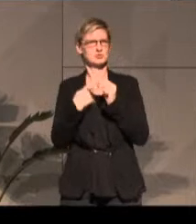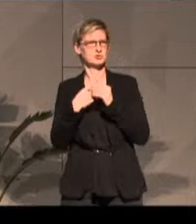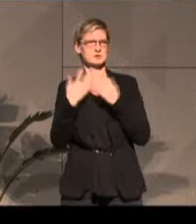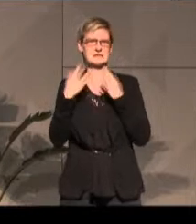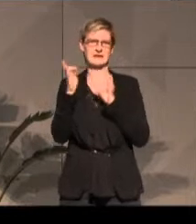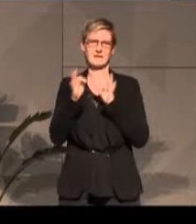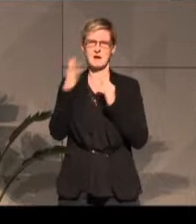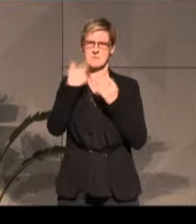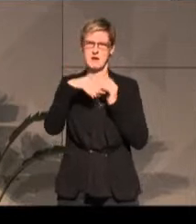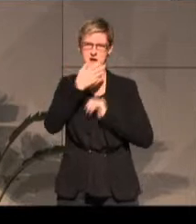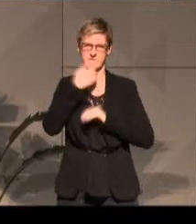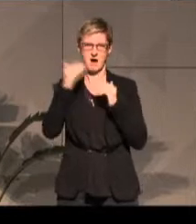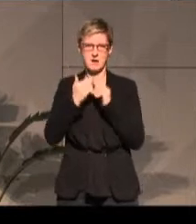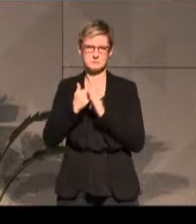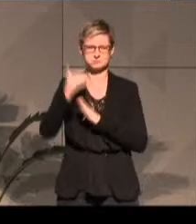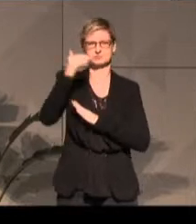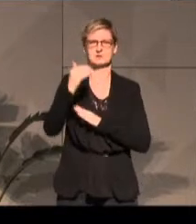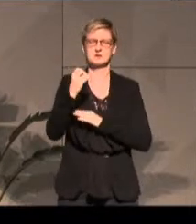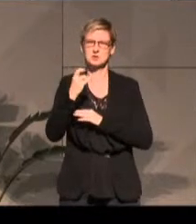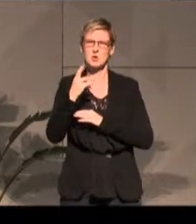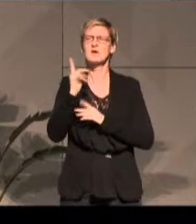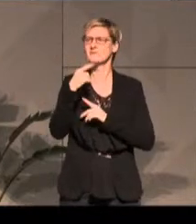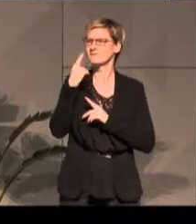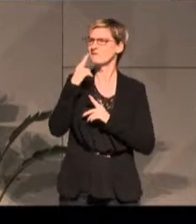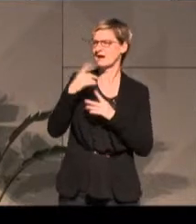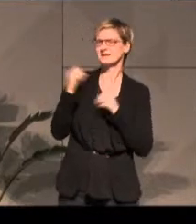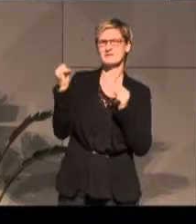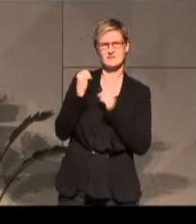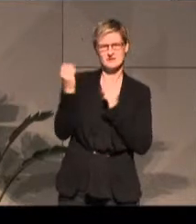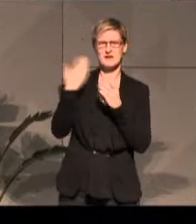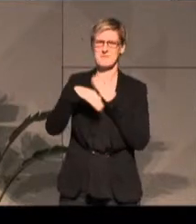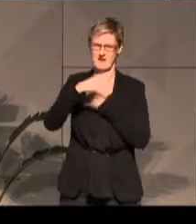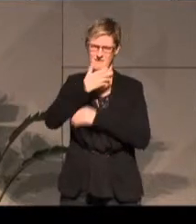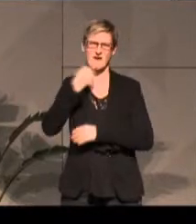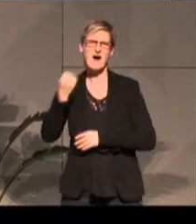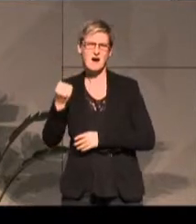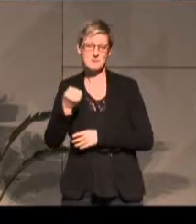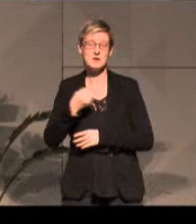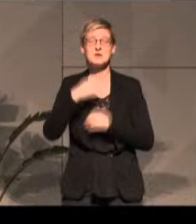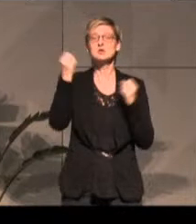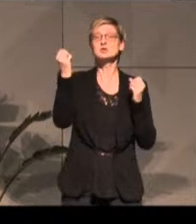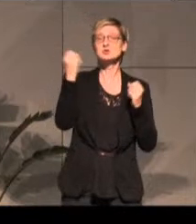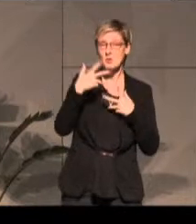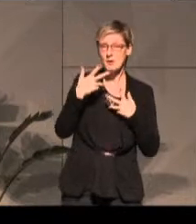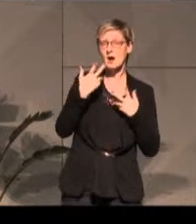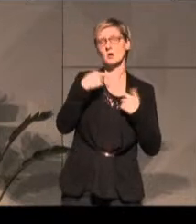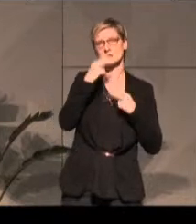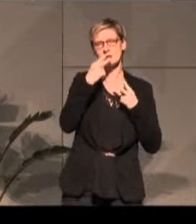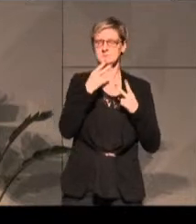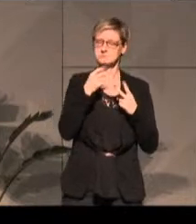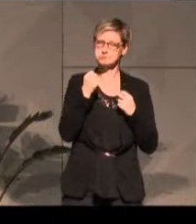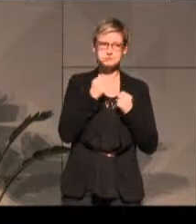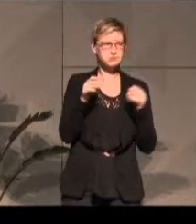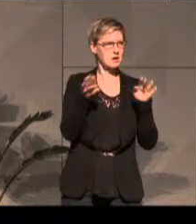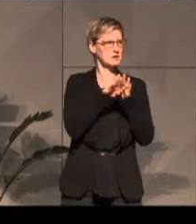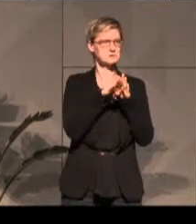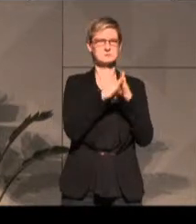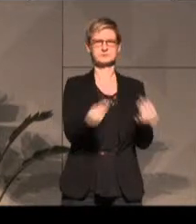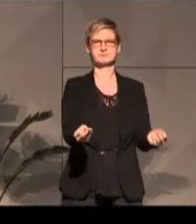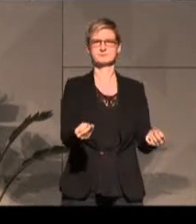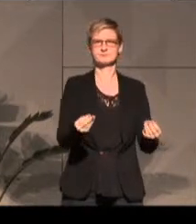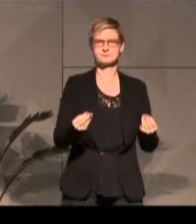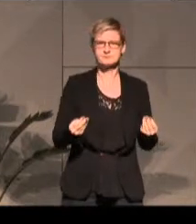10 degrees above that. This fits in with the long-term models we have. We know that winter has increased in temperatures by 4 degrees. And